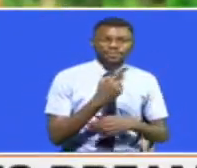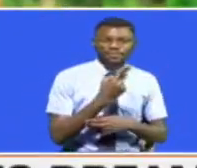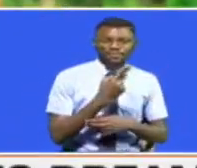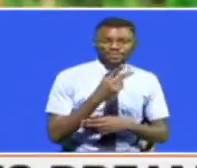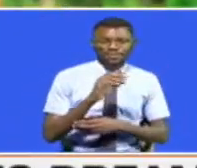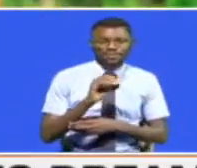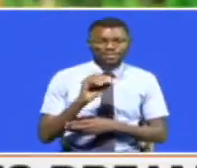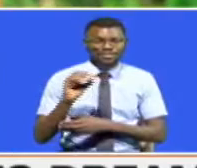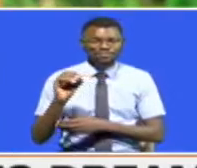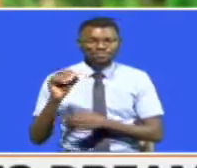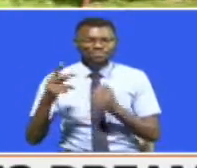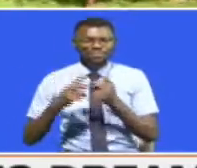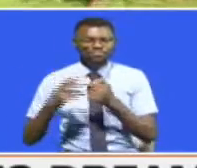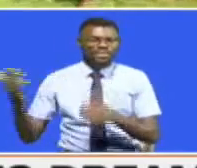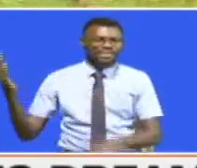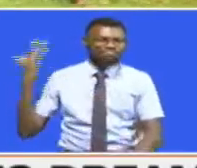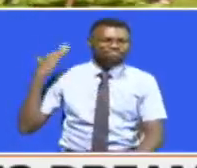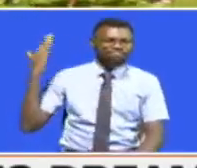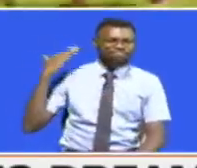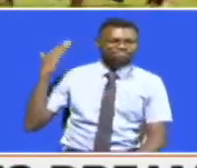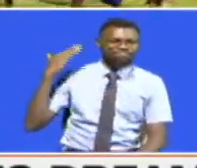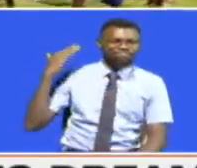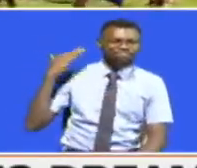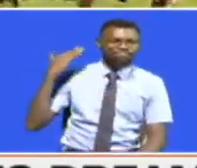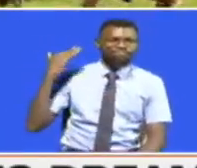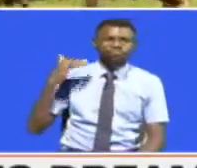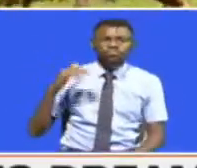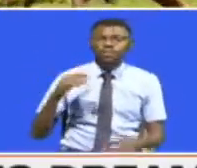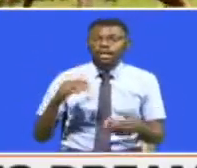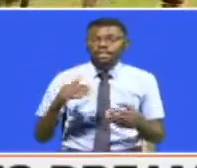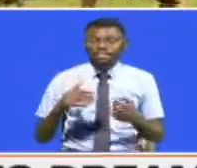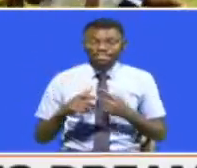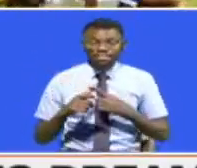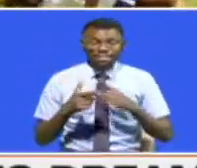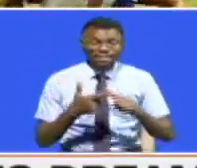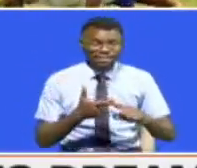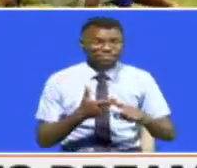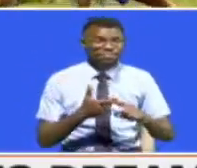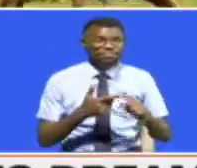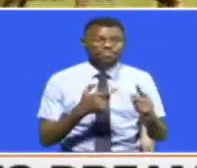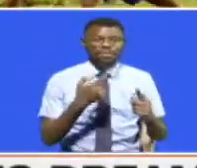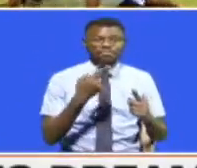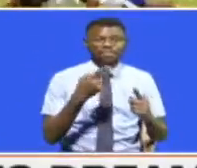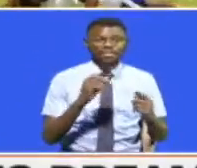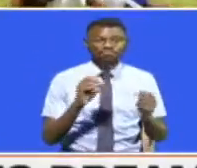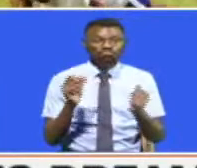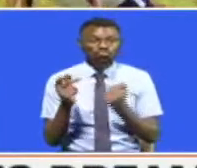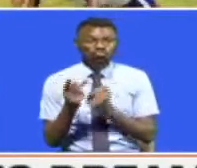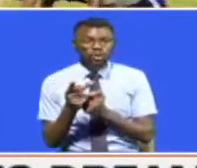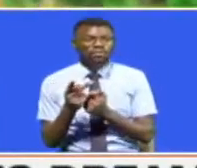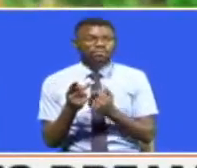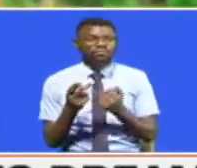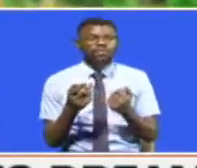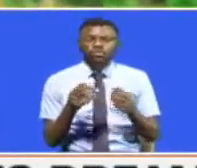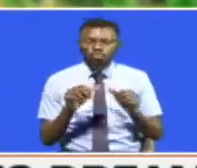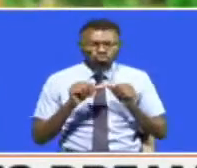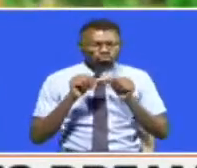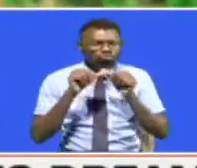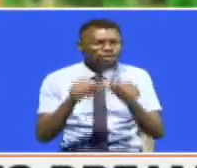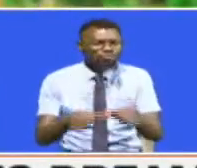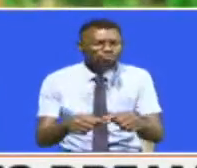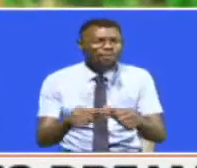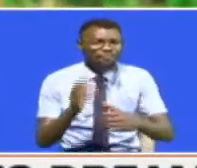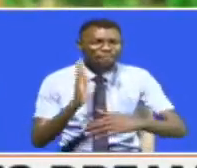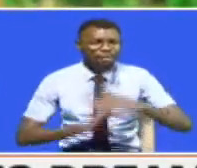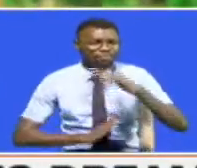2007. Huko nyuma tukapotea kidogo, tuliporudi mwaka wa 2012 tumeshikilia hadi leo. Tumekuwa